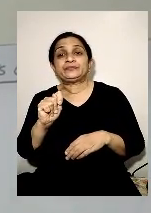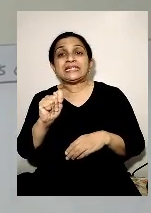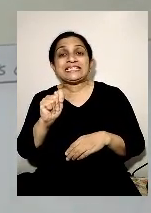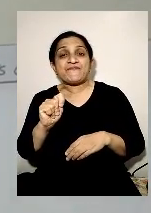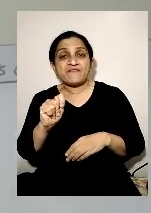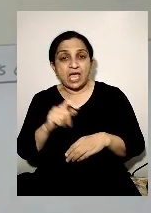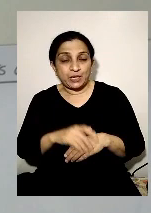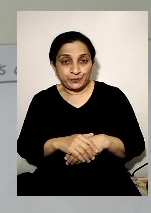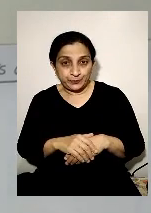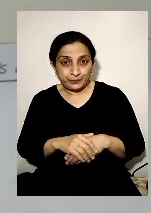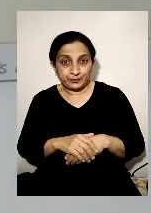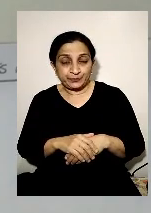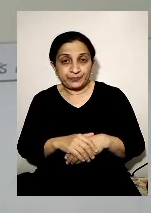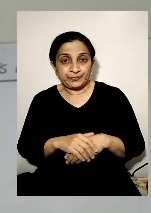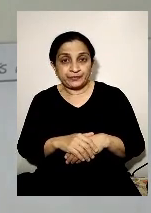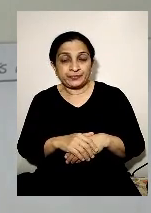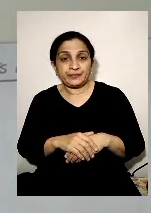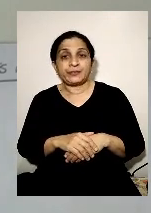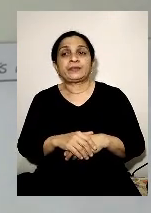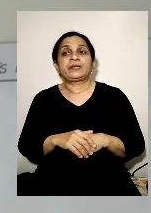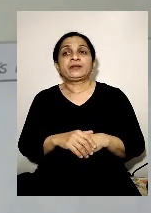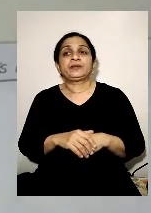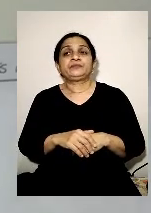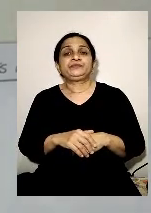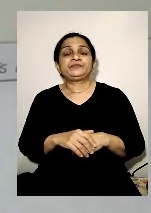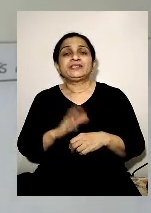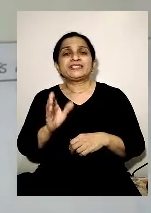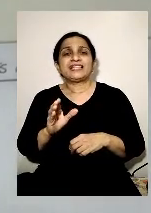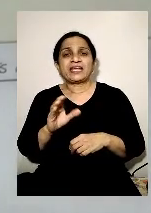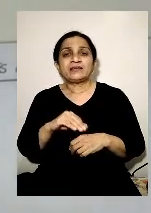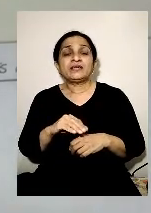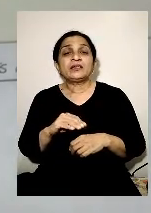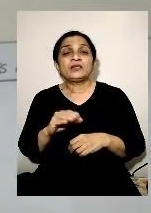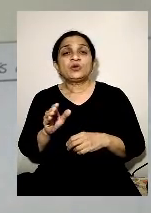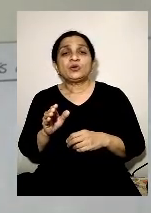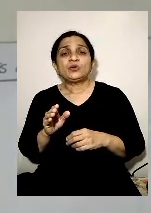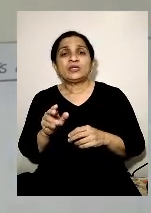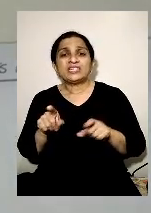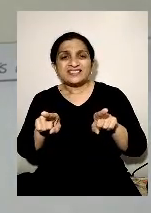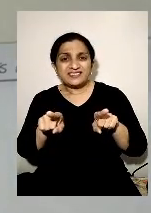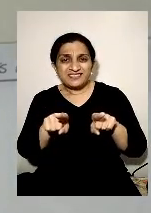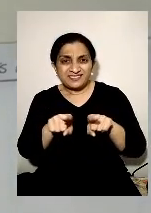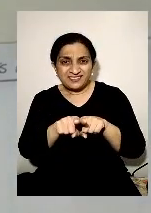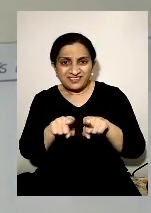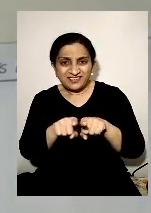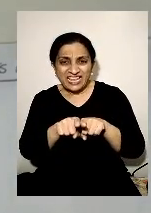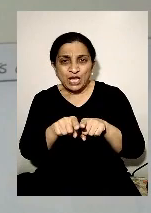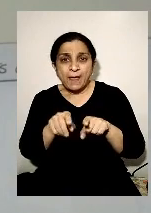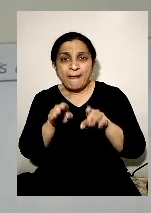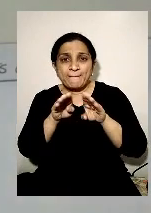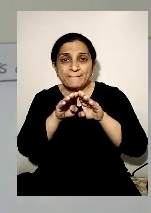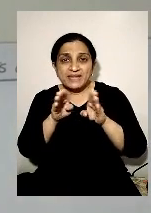just like a mirror